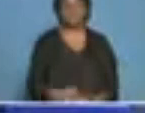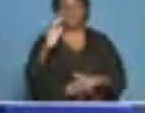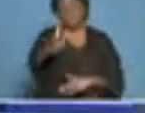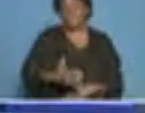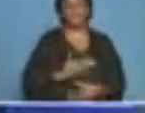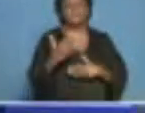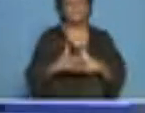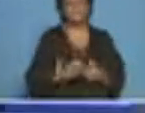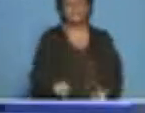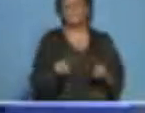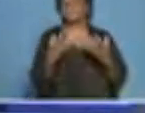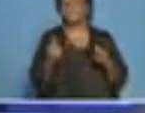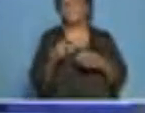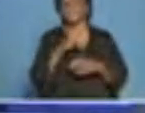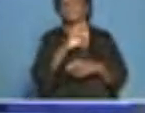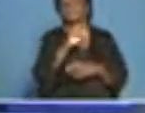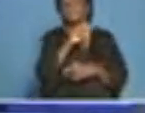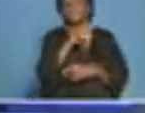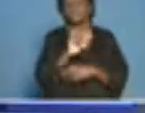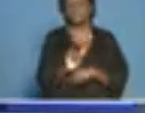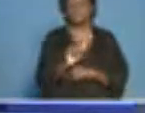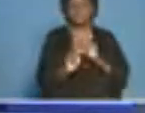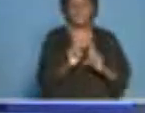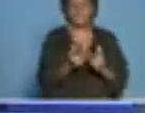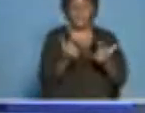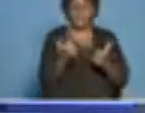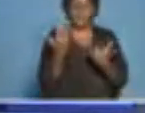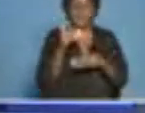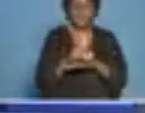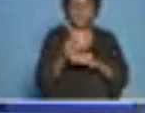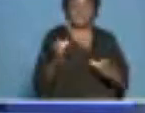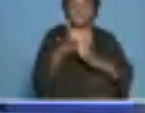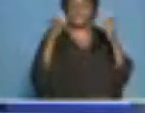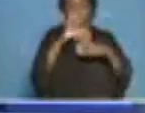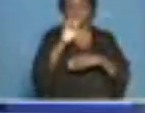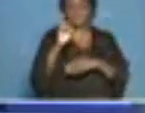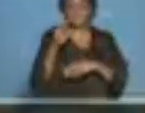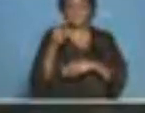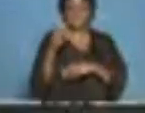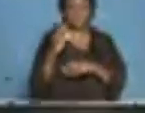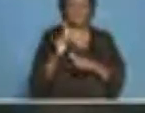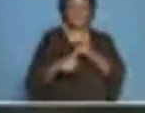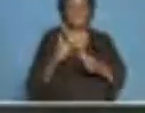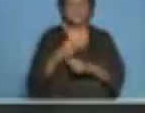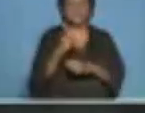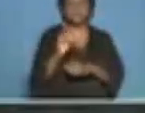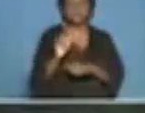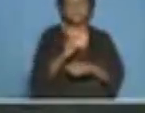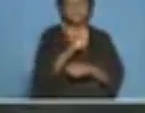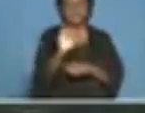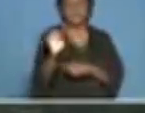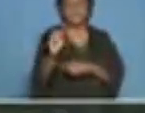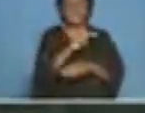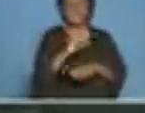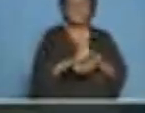Welcome back. Scores of Rotarians turned out last evening to celebrate the 60th anniversary of the Rotary Club of East Nassau. The